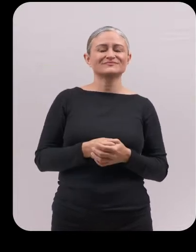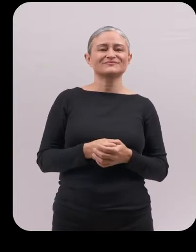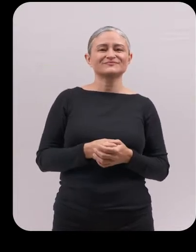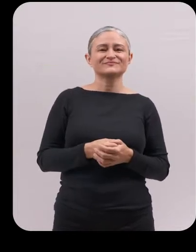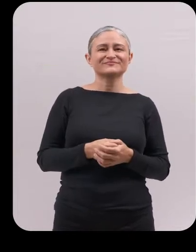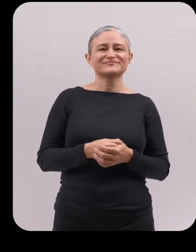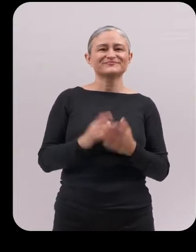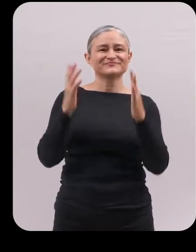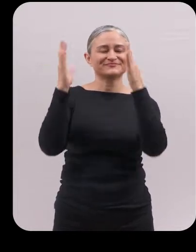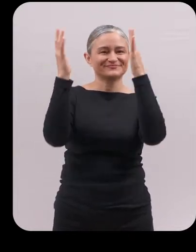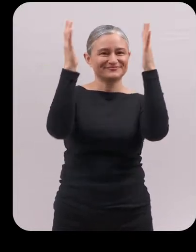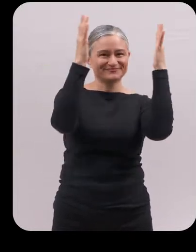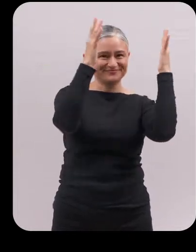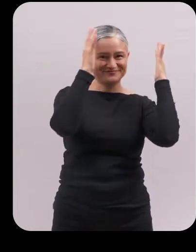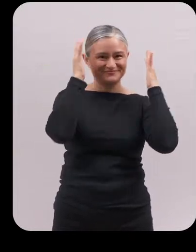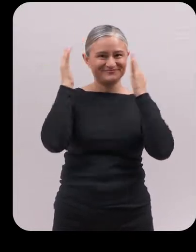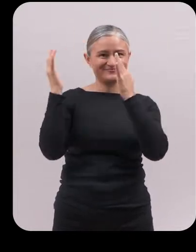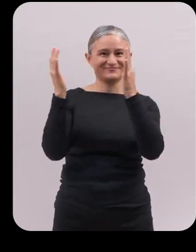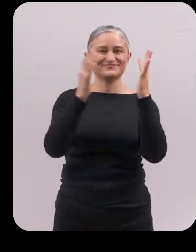Thank you.